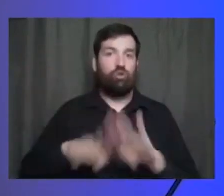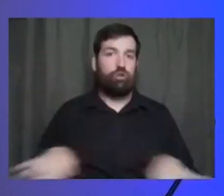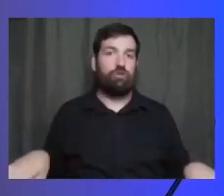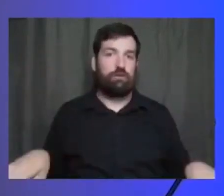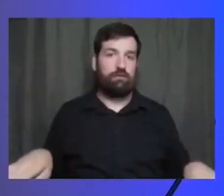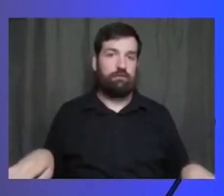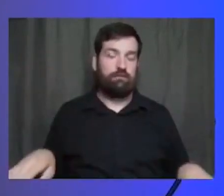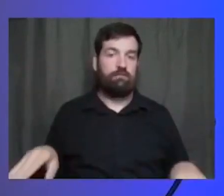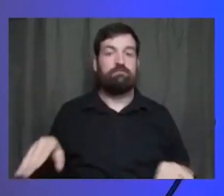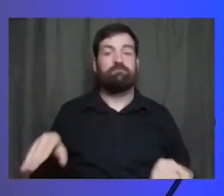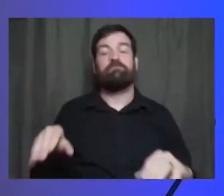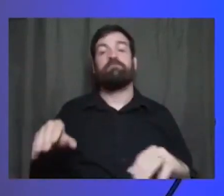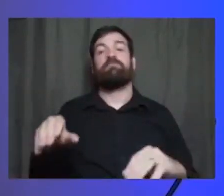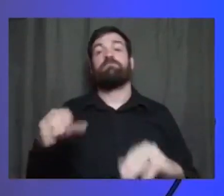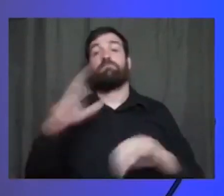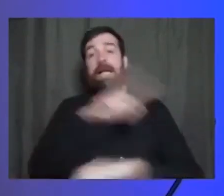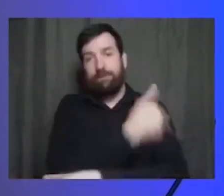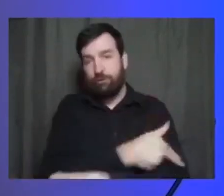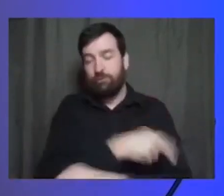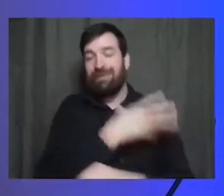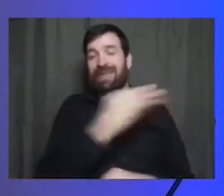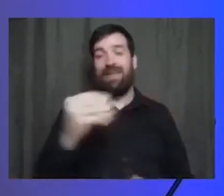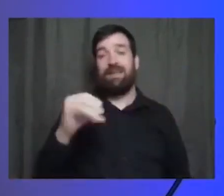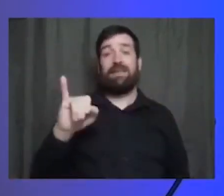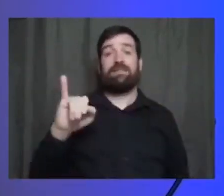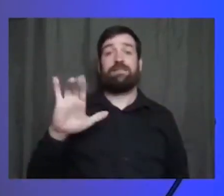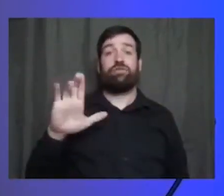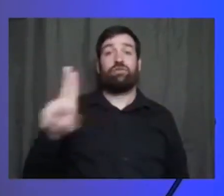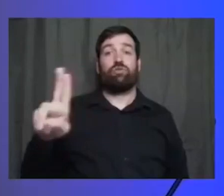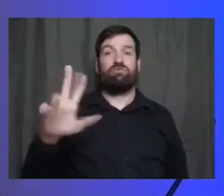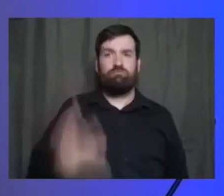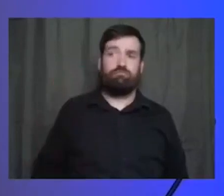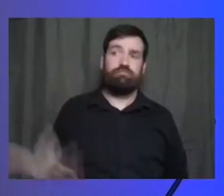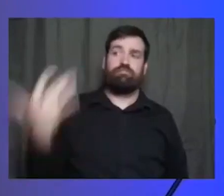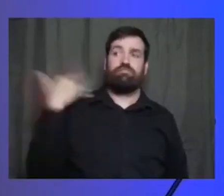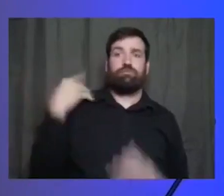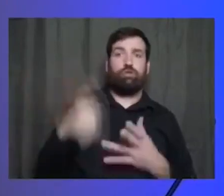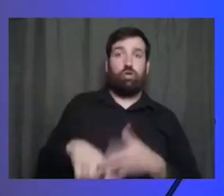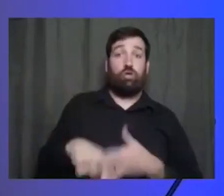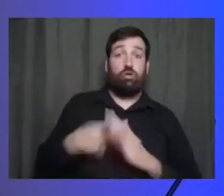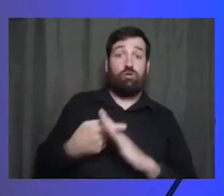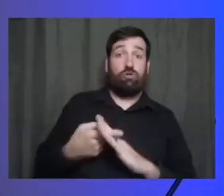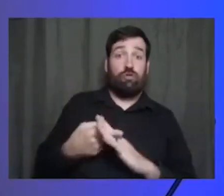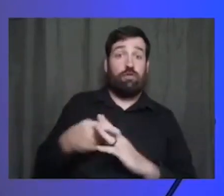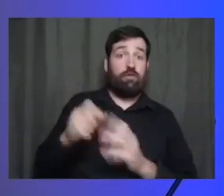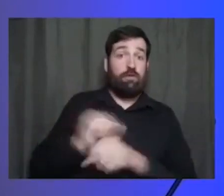ICU. Because early on in this pandemic, adults were the ones primarily who were